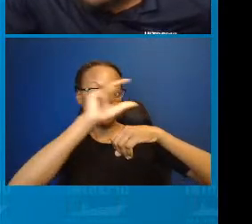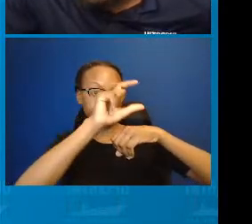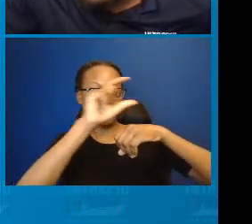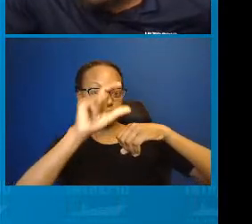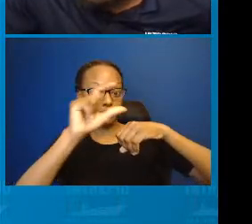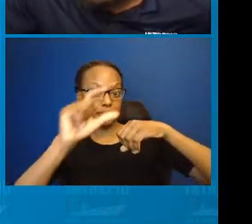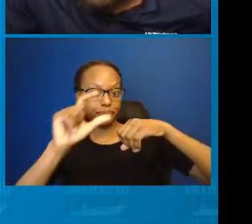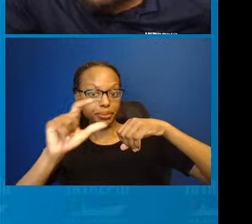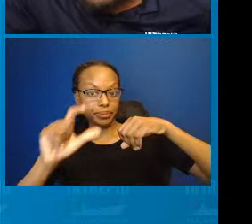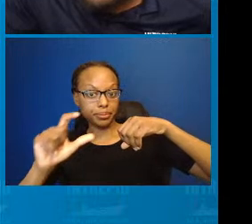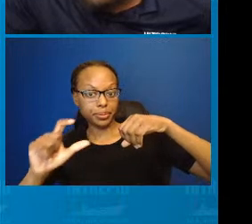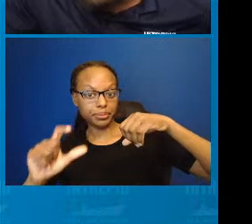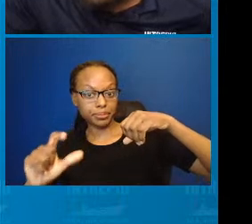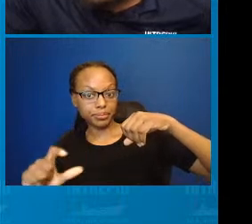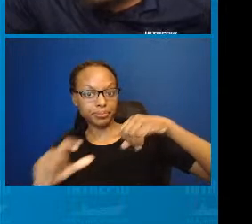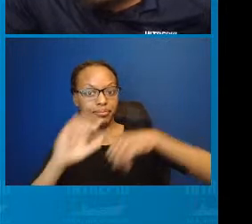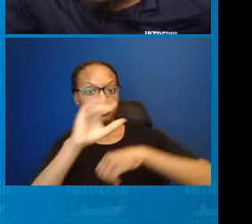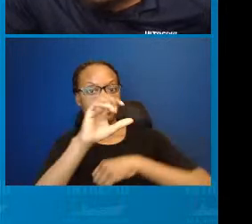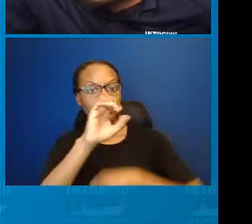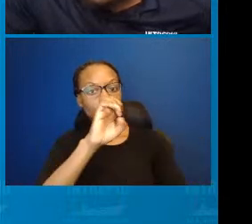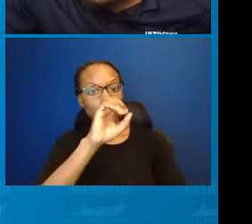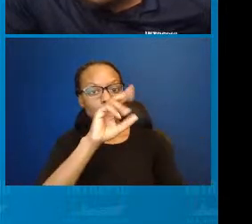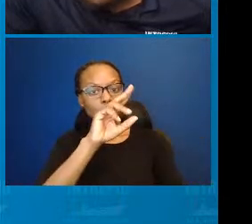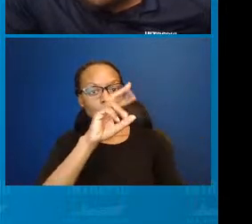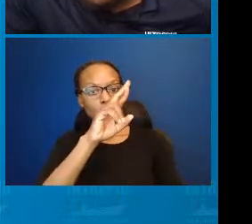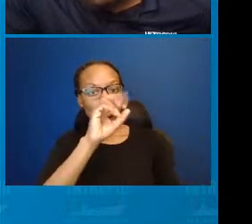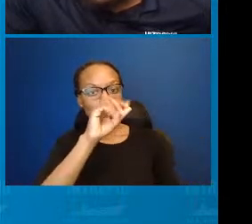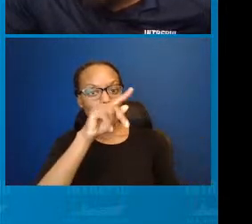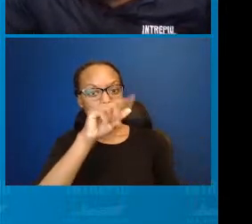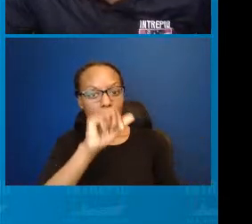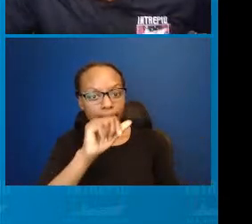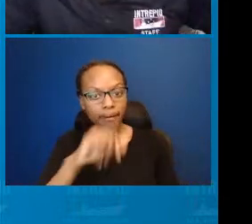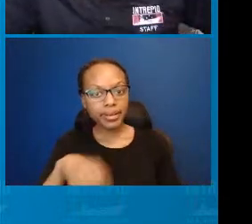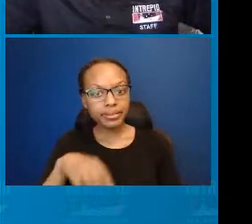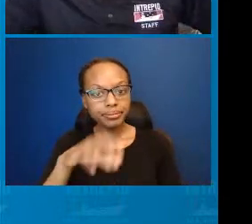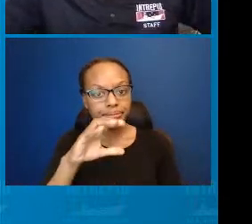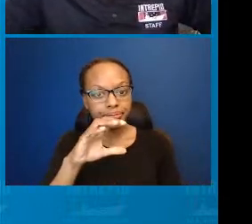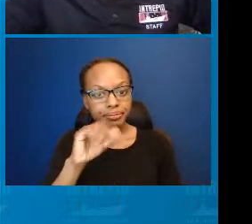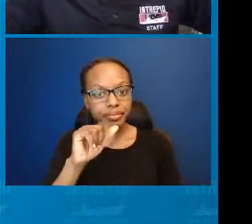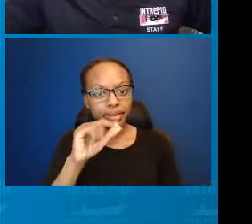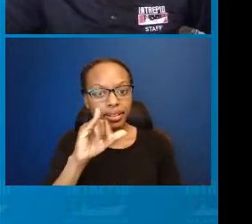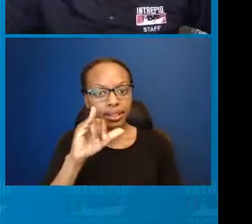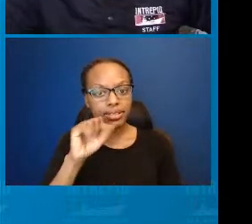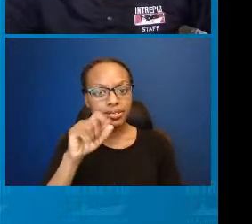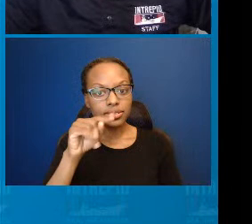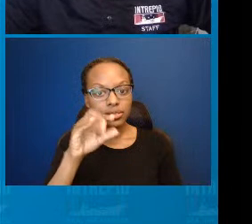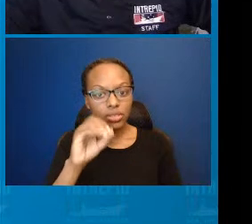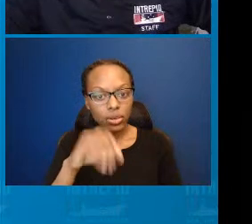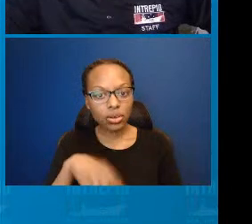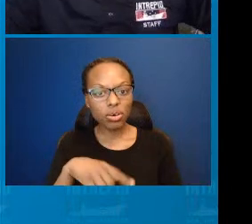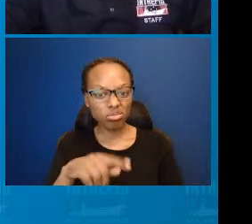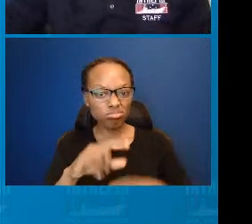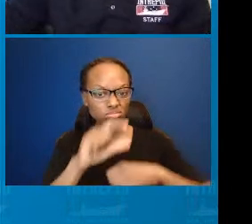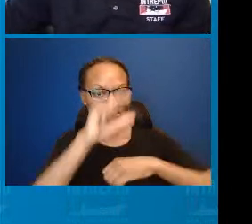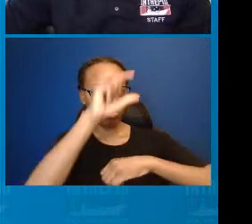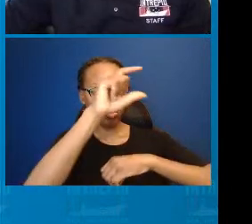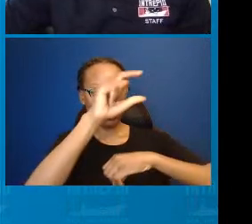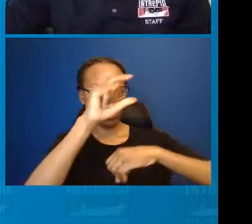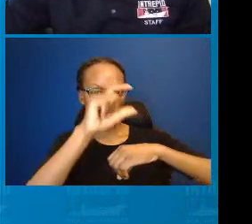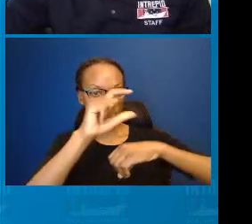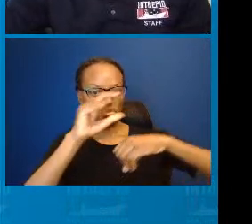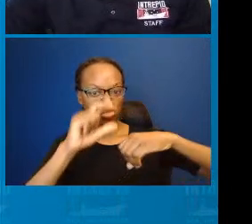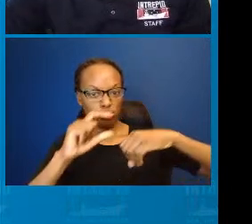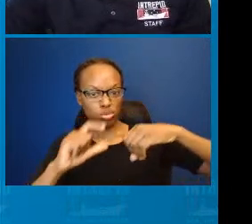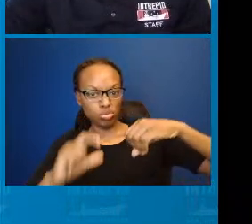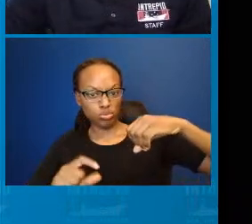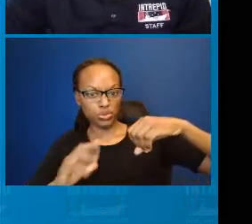we can see its moons, Europa. You can see Callisto, right? You can see the Ganymede, right? Pretty cool